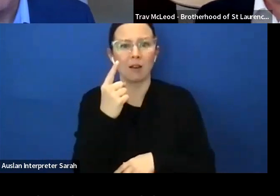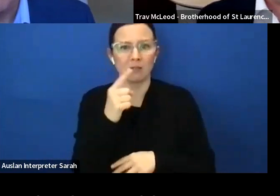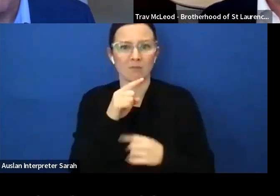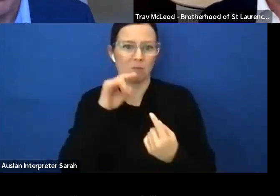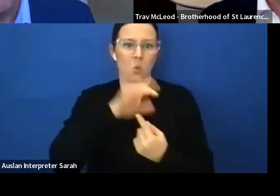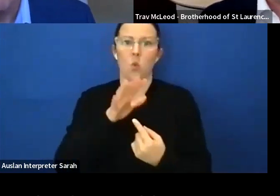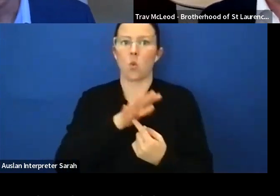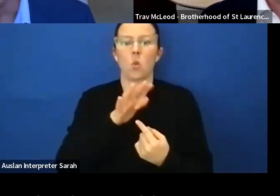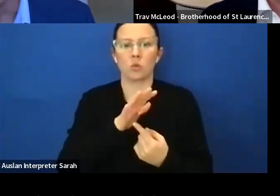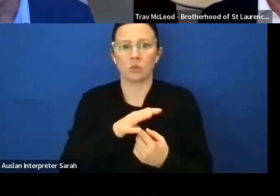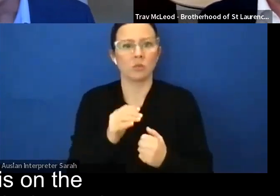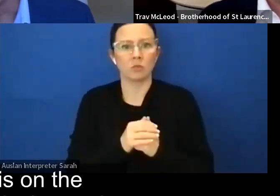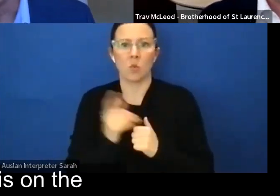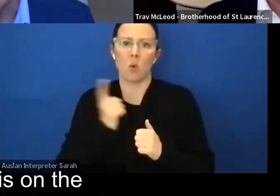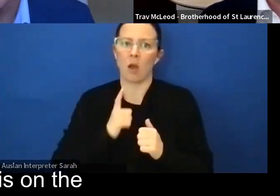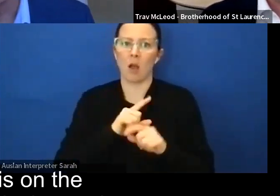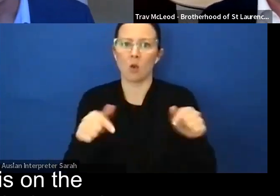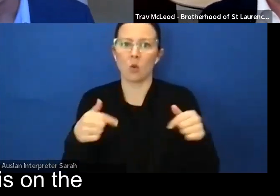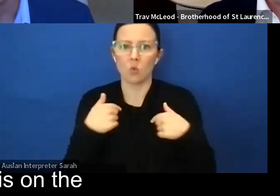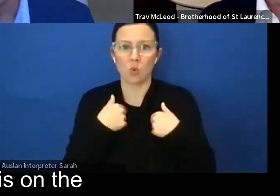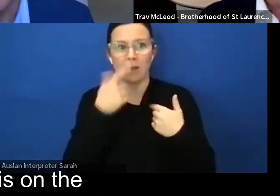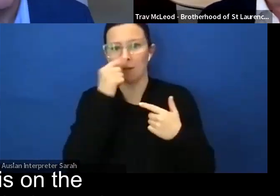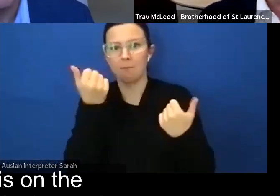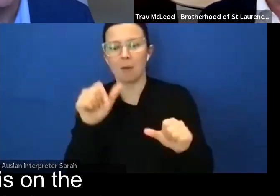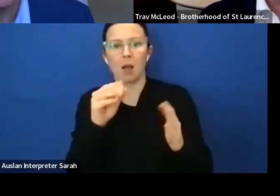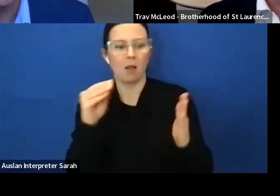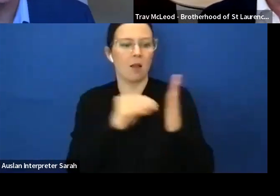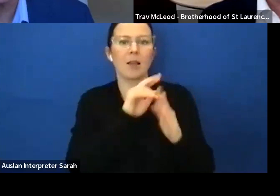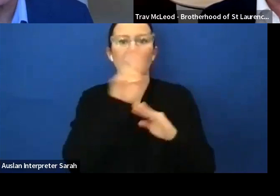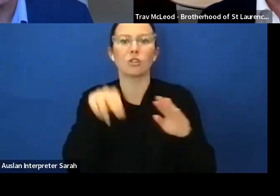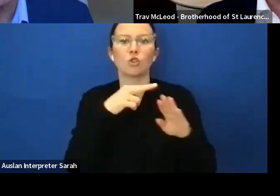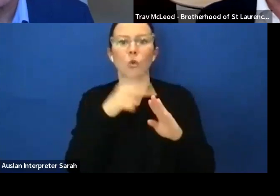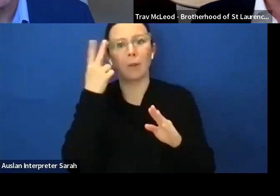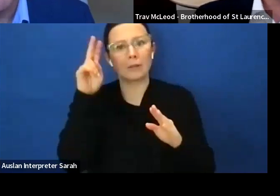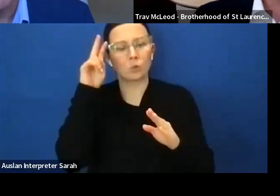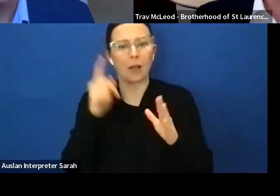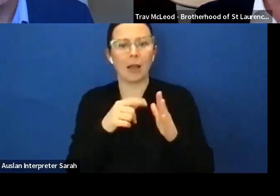you like, of why we've been able to put this on the national political agenda.